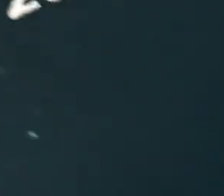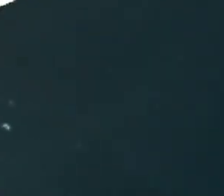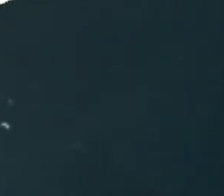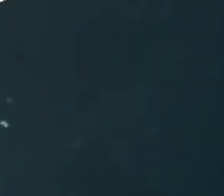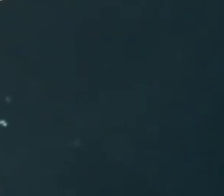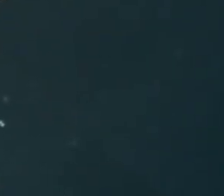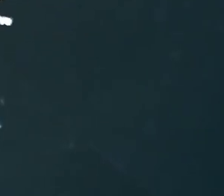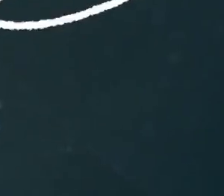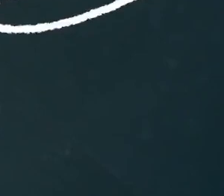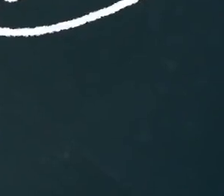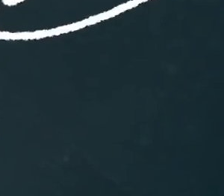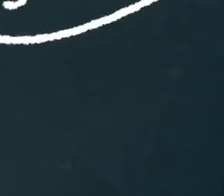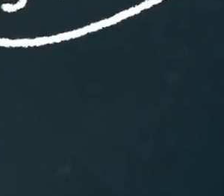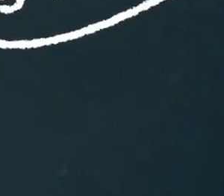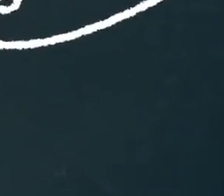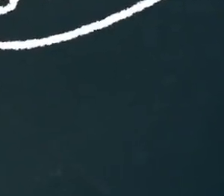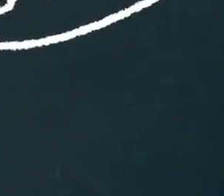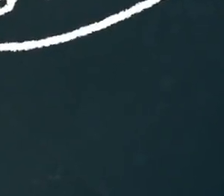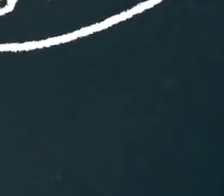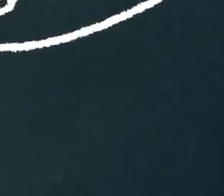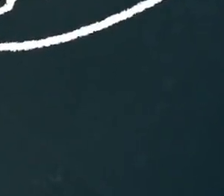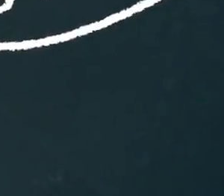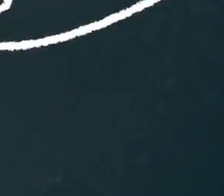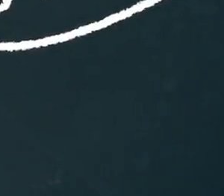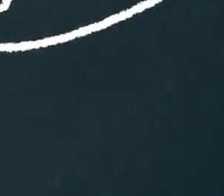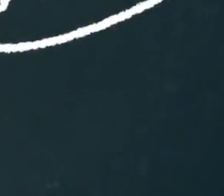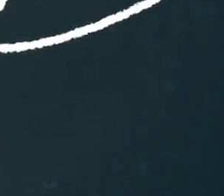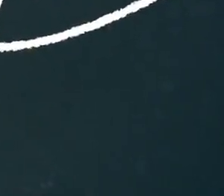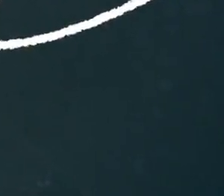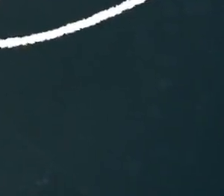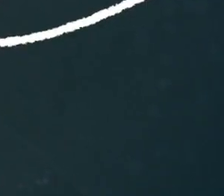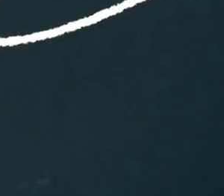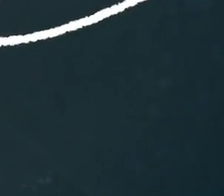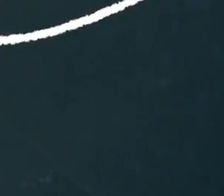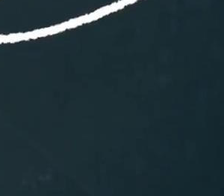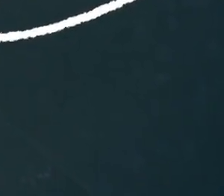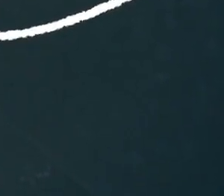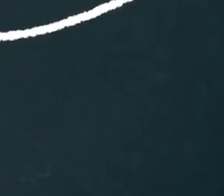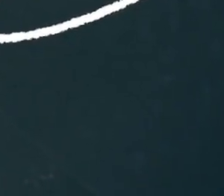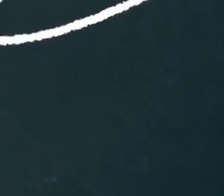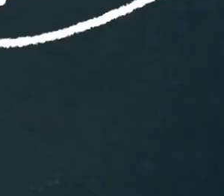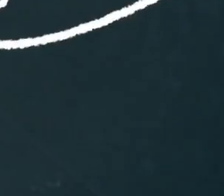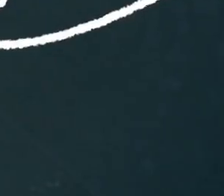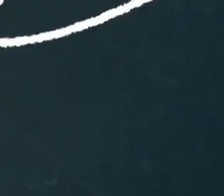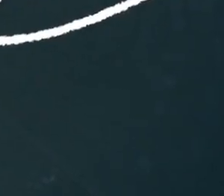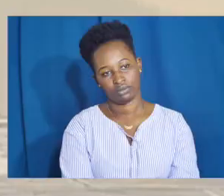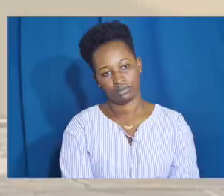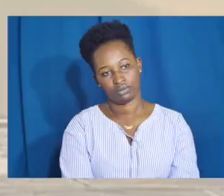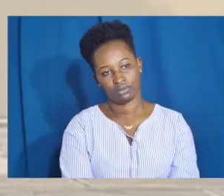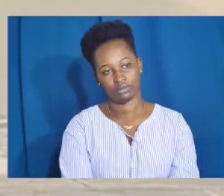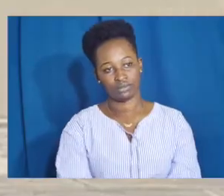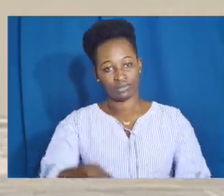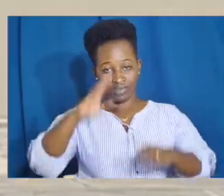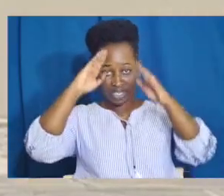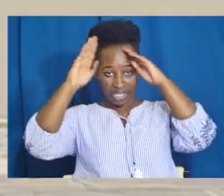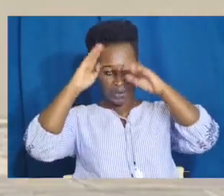Welcome to Study Time, a televised home learning program produced by Rwanda Education Board.